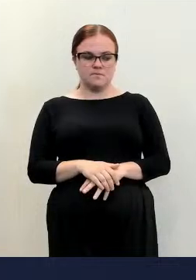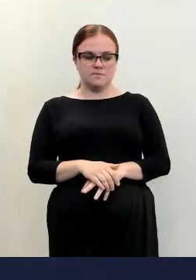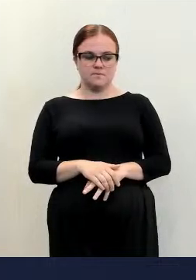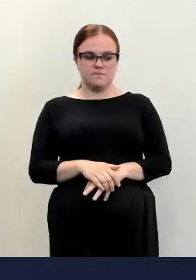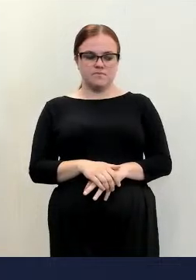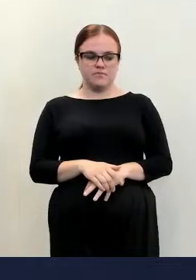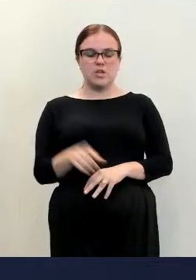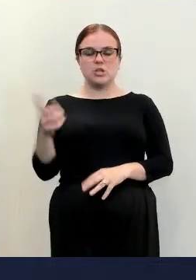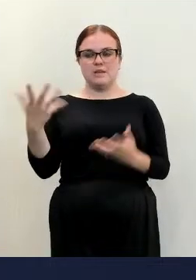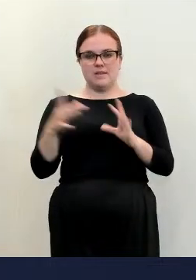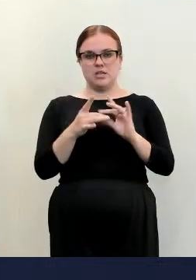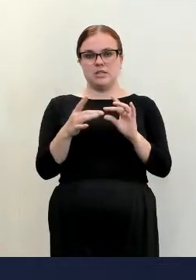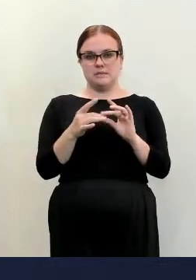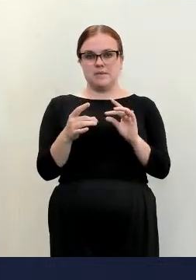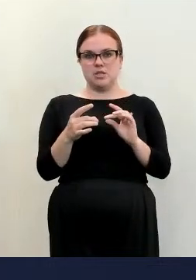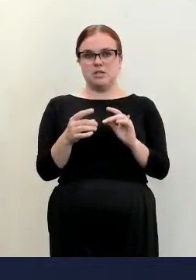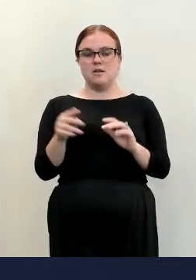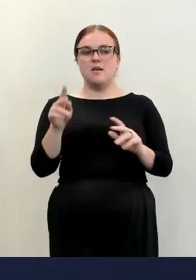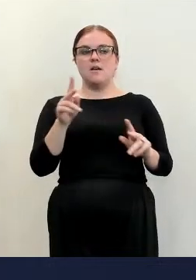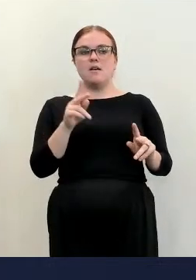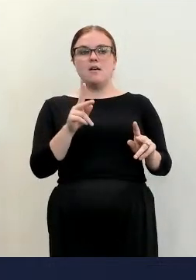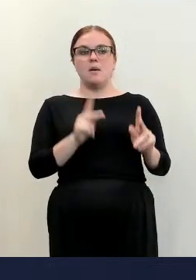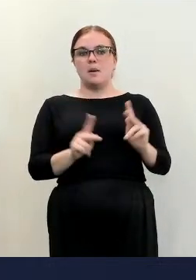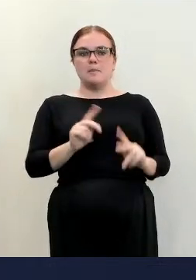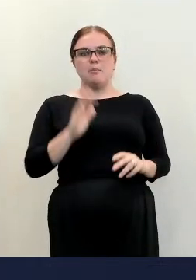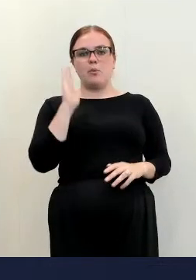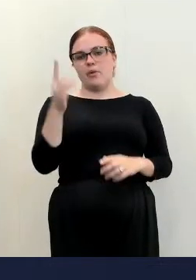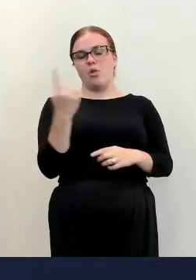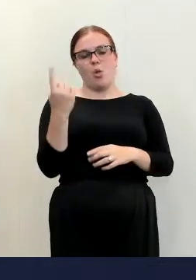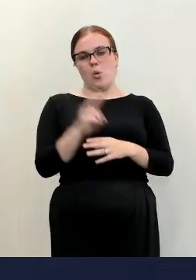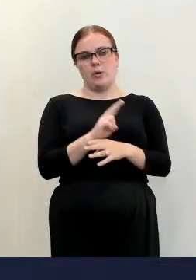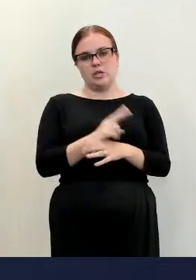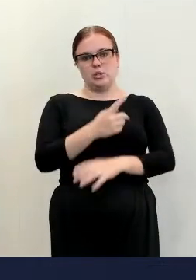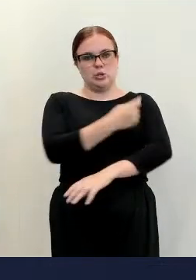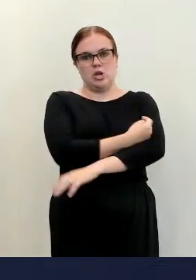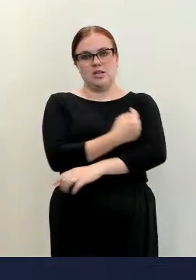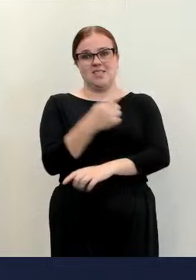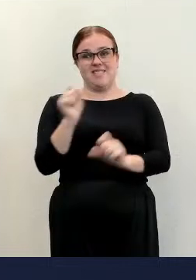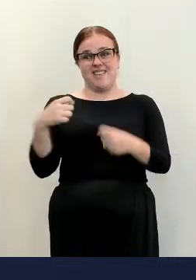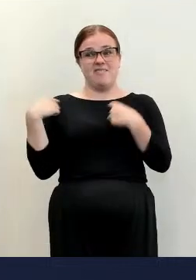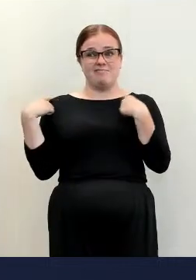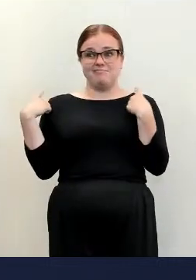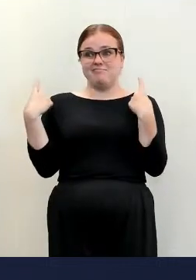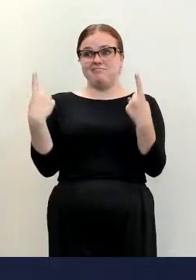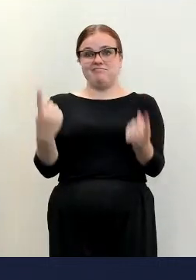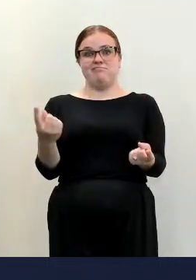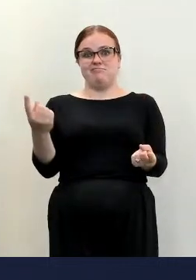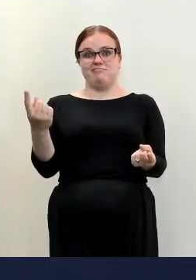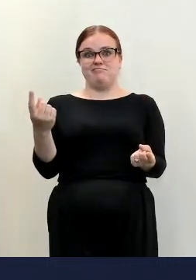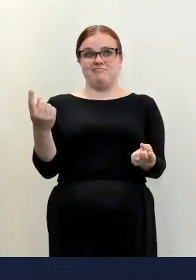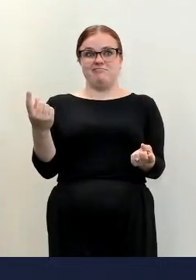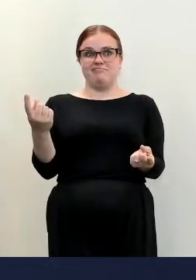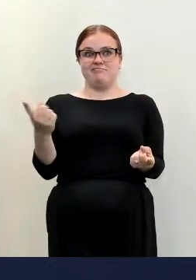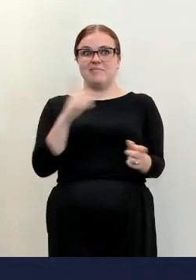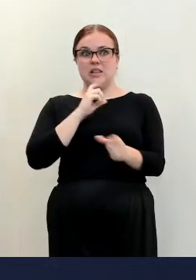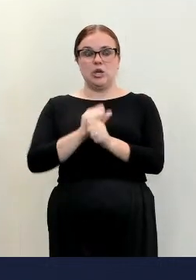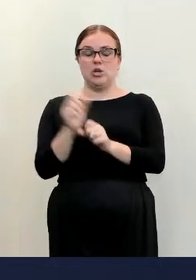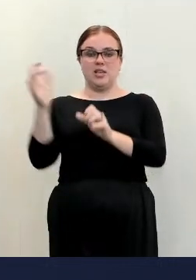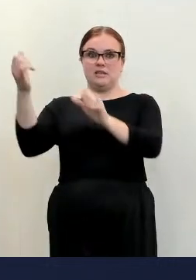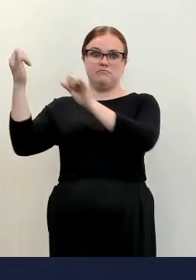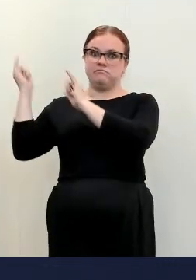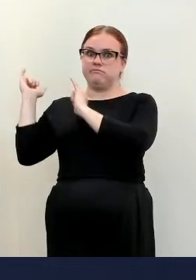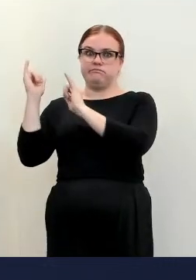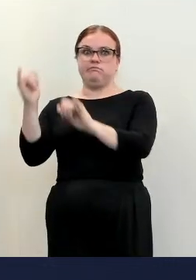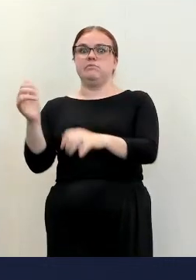county executive mentioned, people are always going to use drugs. I mean, people have been using drugs forever. I mean, since, biblical